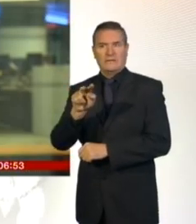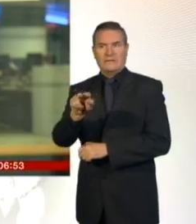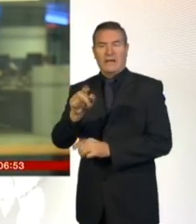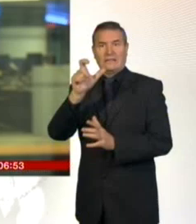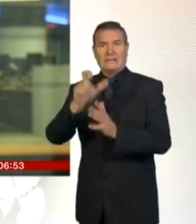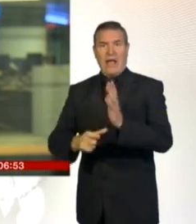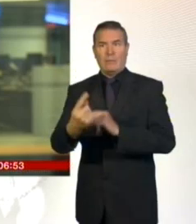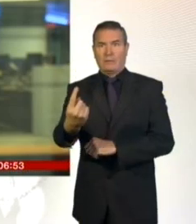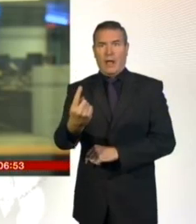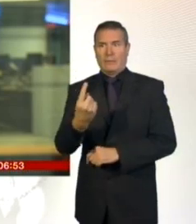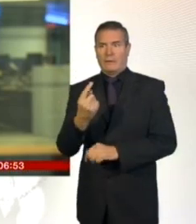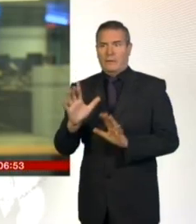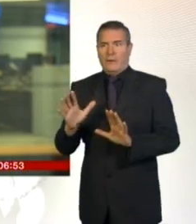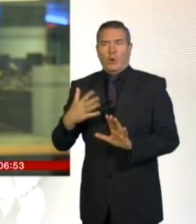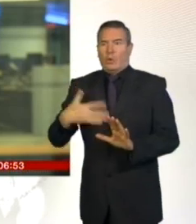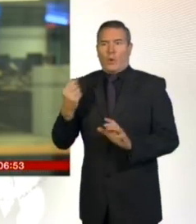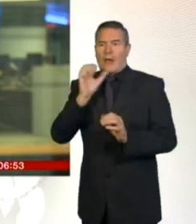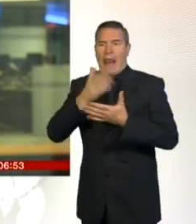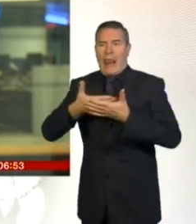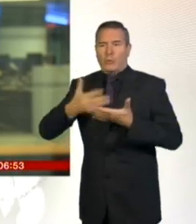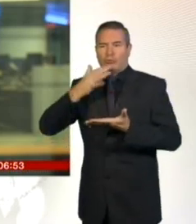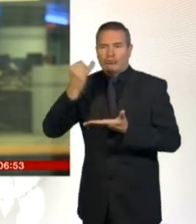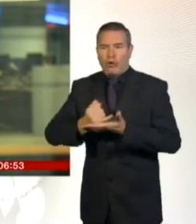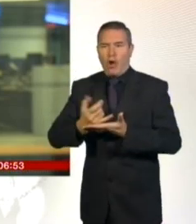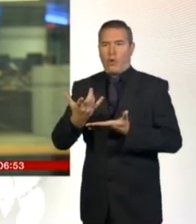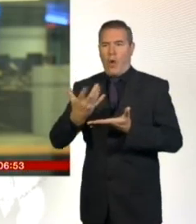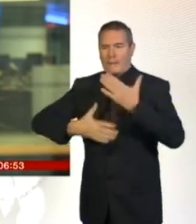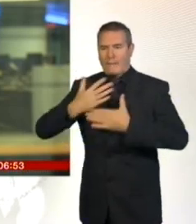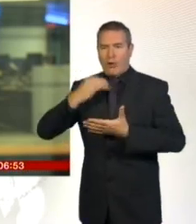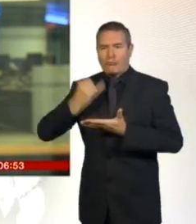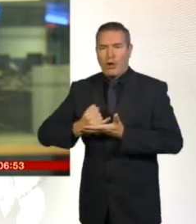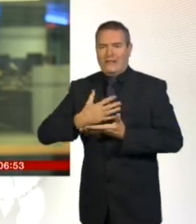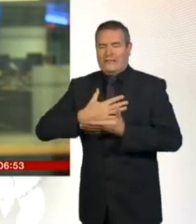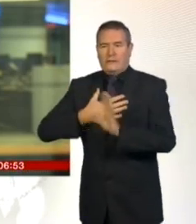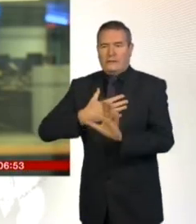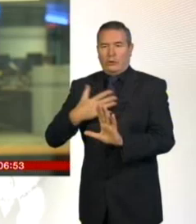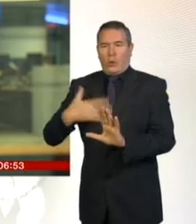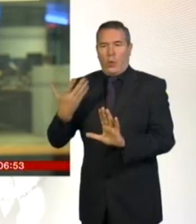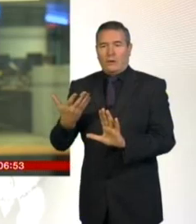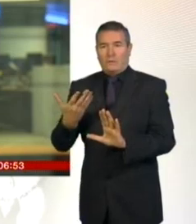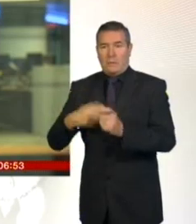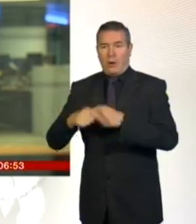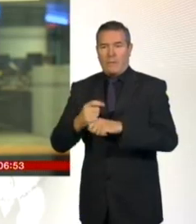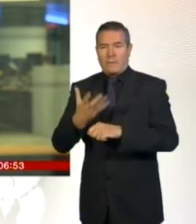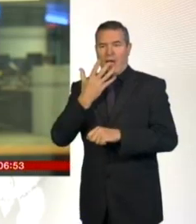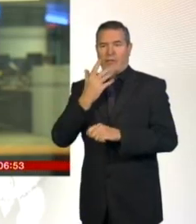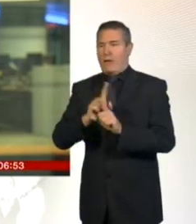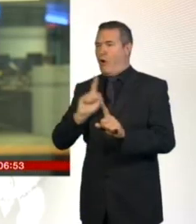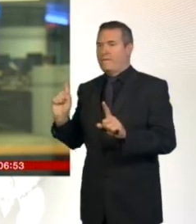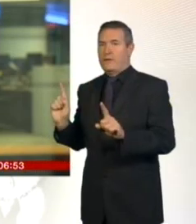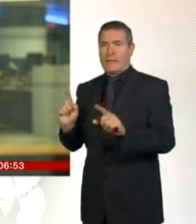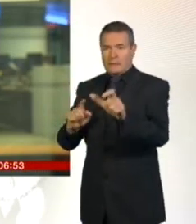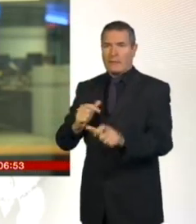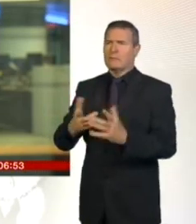about unintentionally offending that individual through language or etiquette, and actually the reality of what happens is by default they get